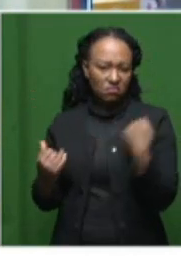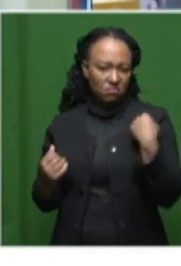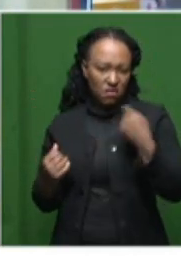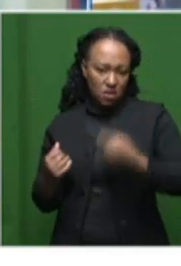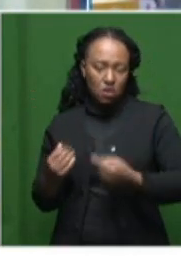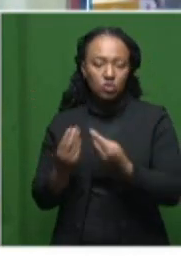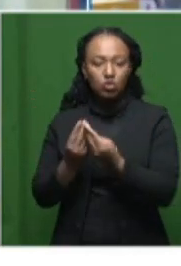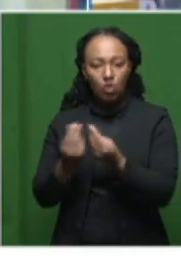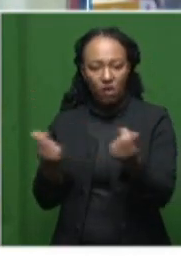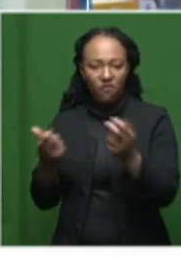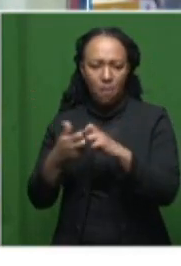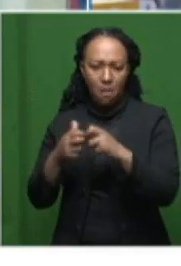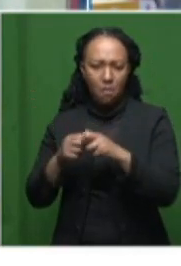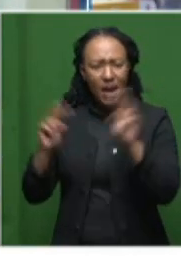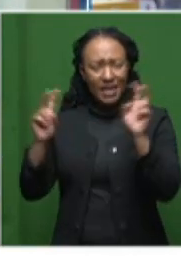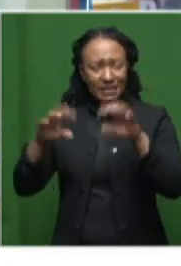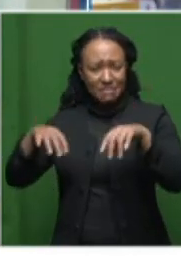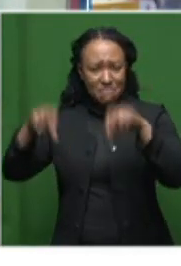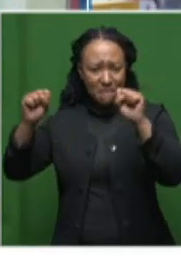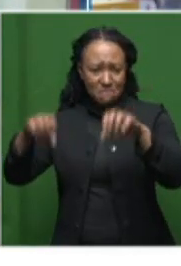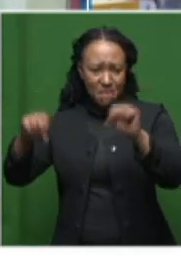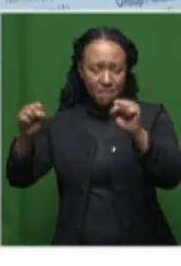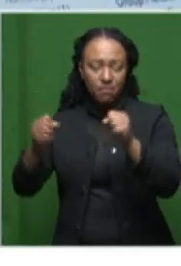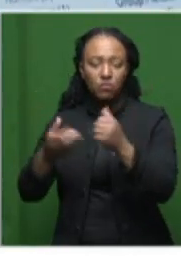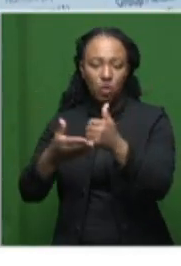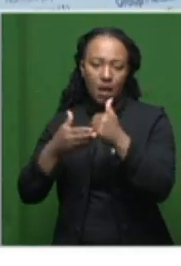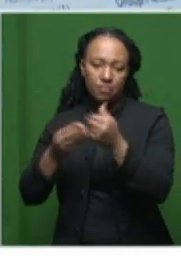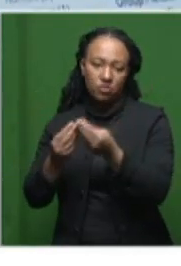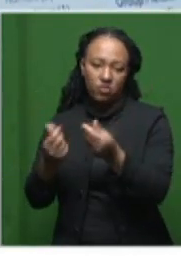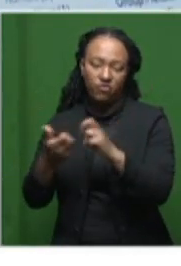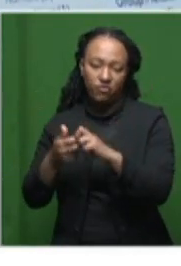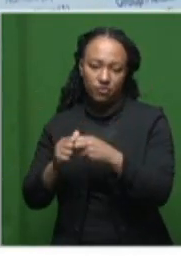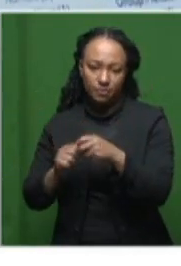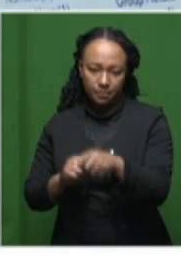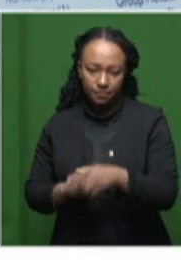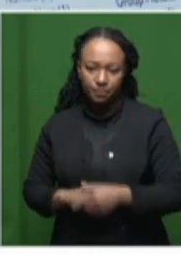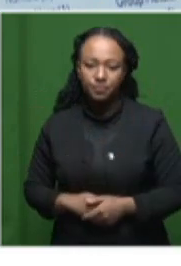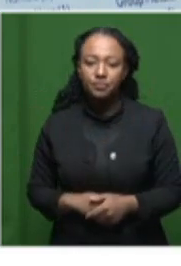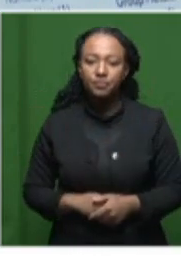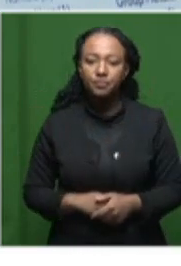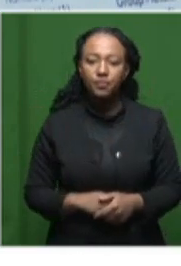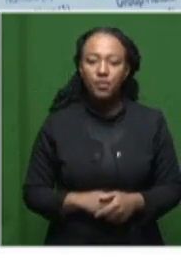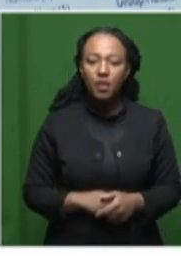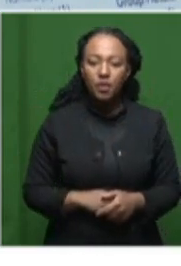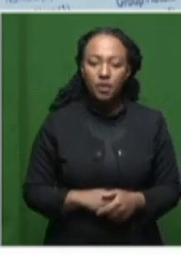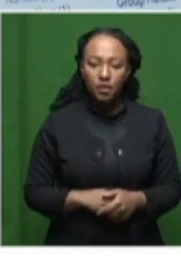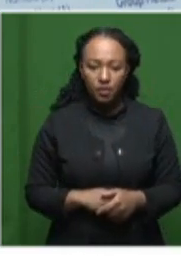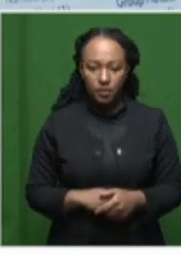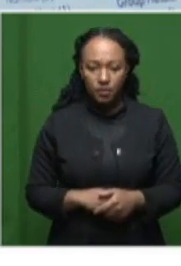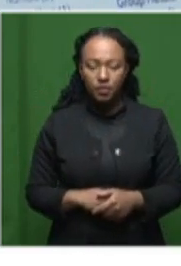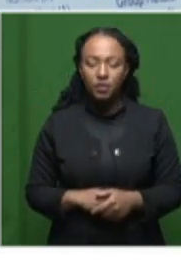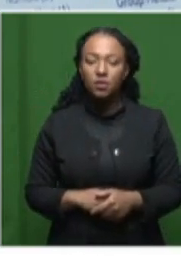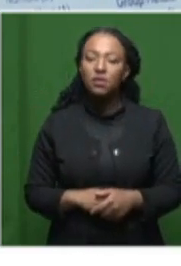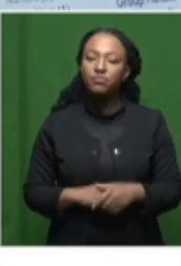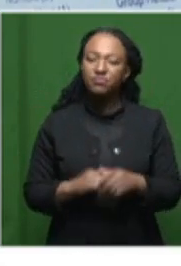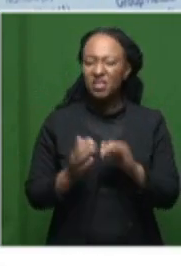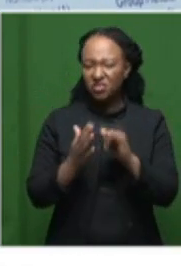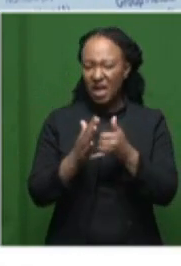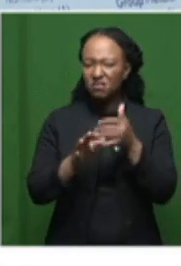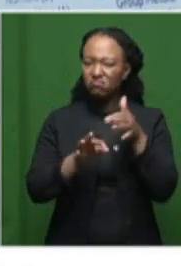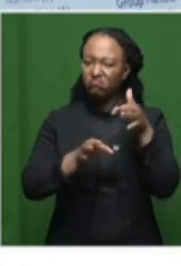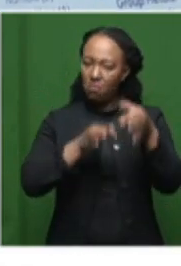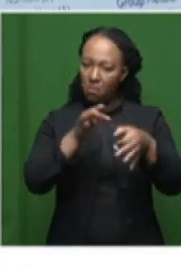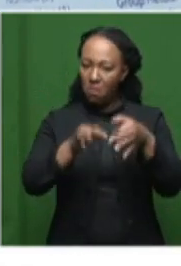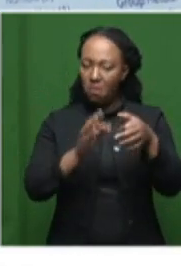our energy crisis? Yes, thank you very much. Just to give a perspective, Sakina and the listeners, is